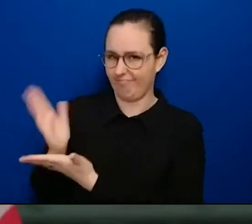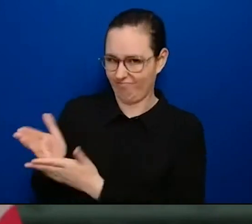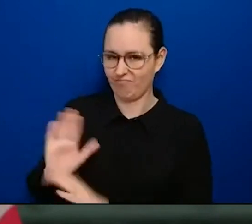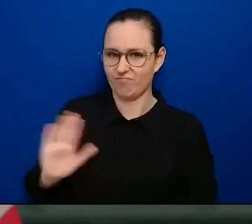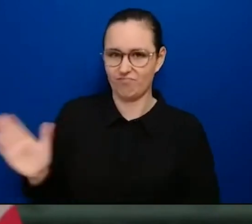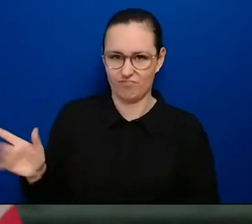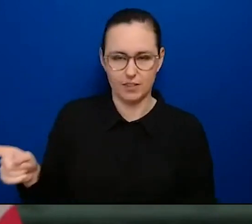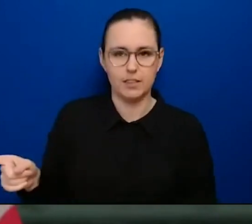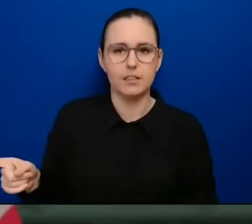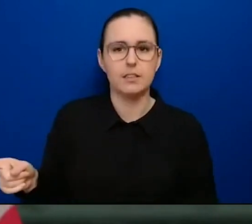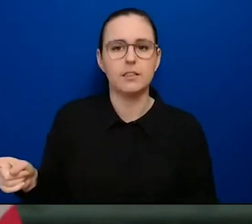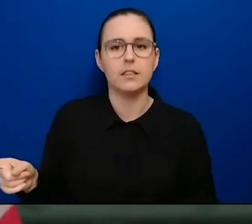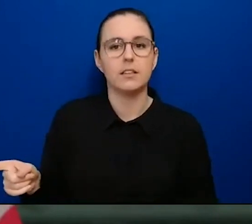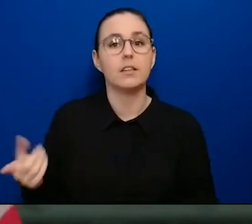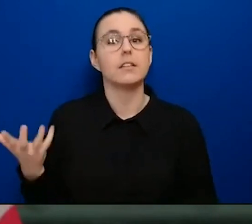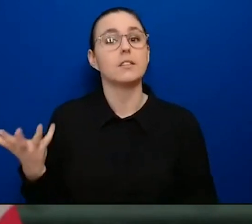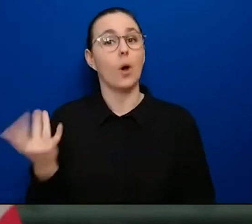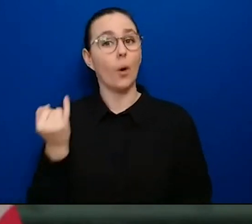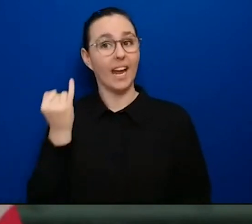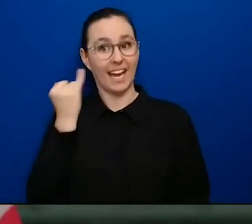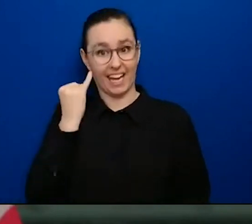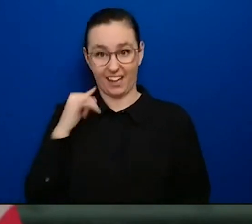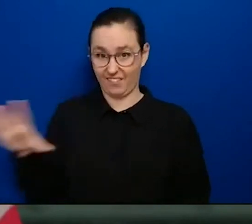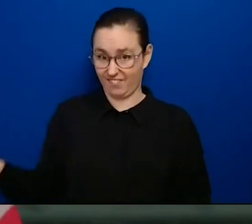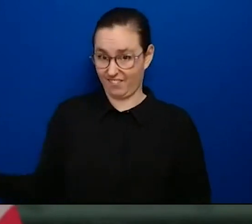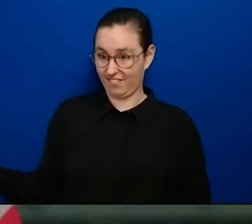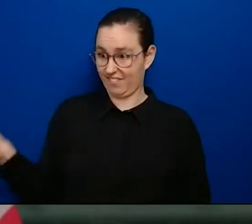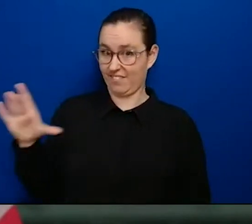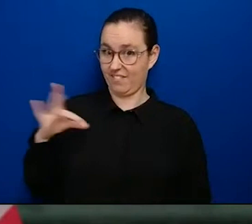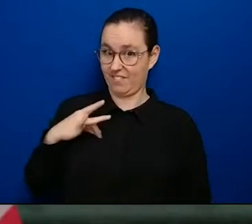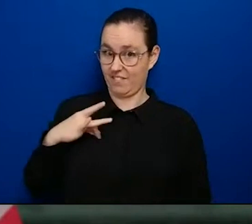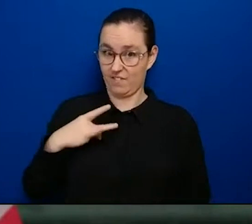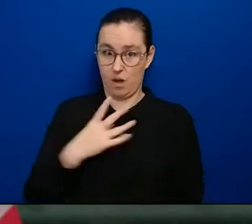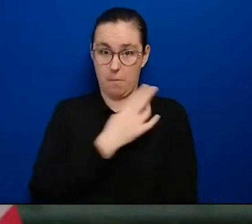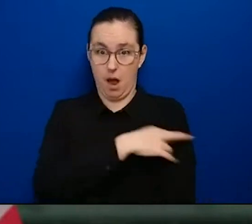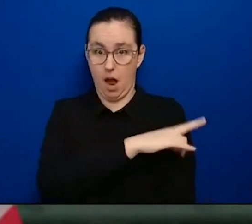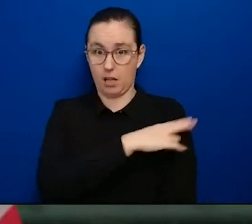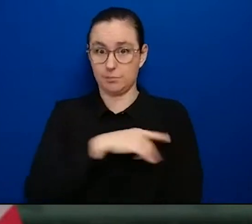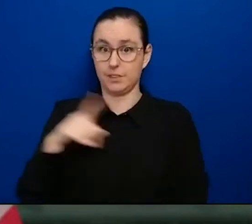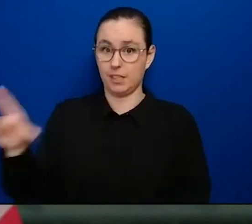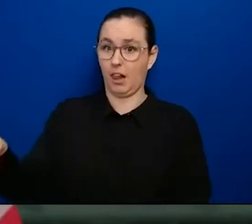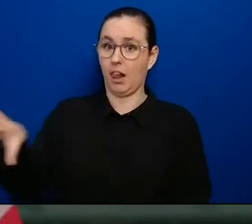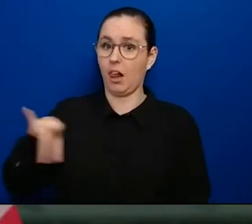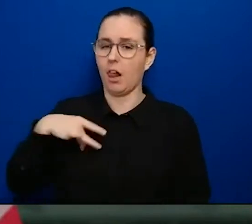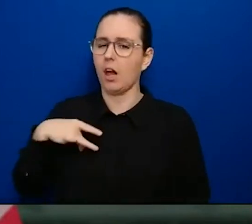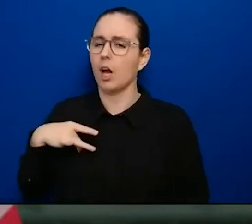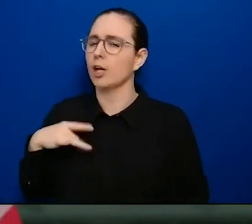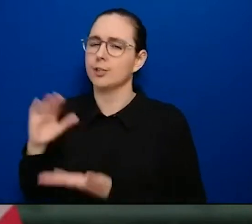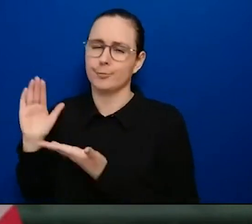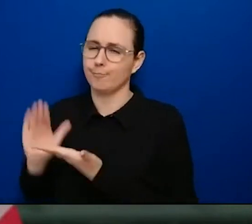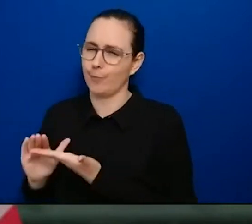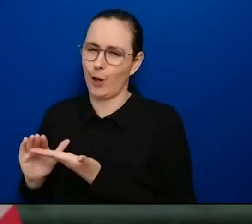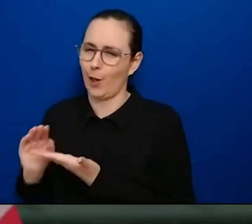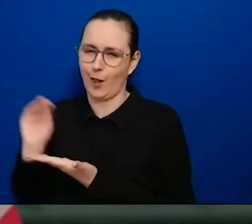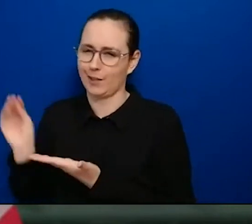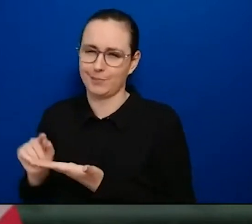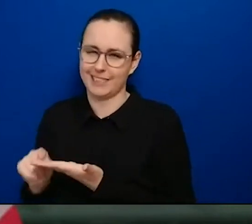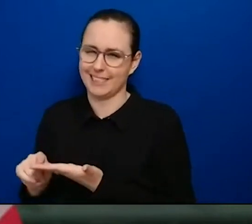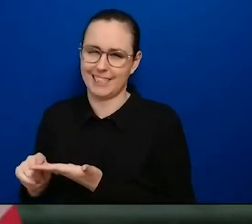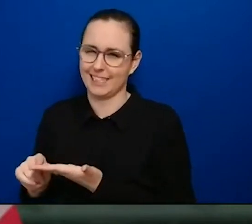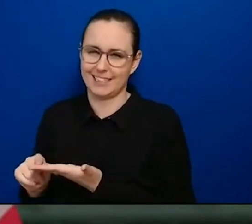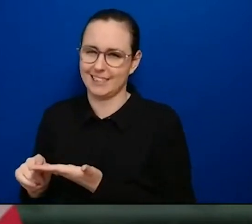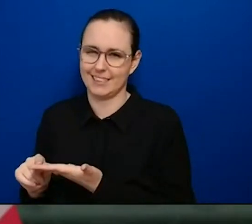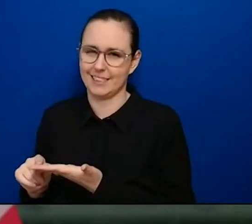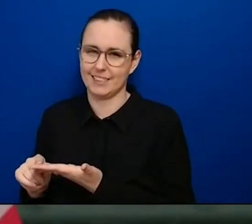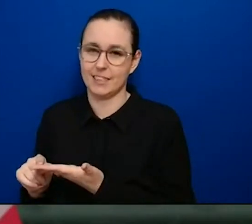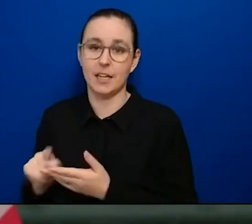nosocomial or hospital-acquired COVID infection, it's a very small percentage of the overall number of people that have had